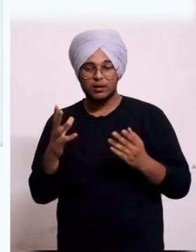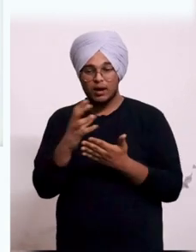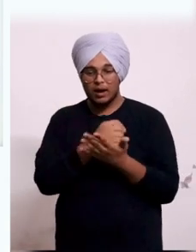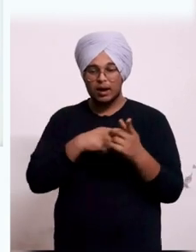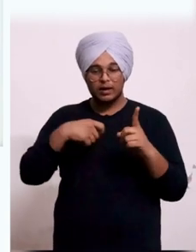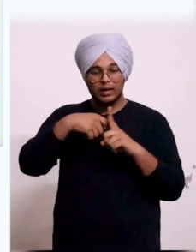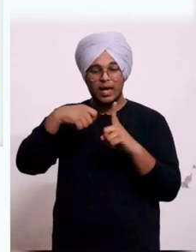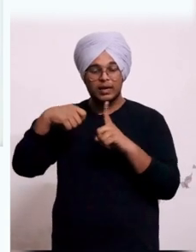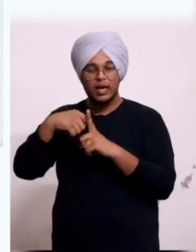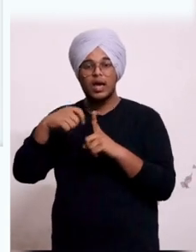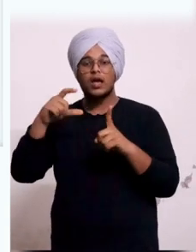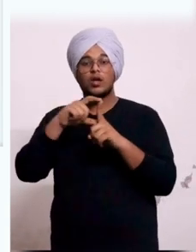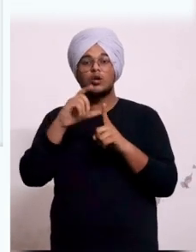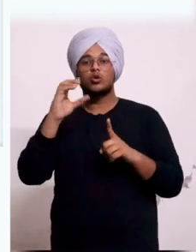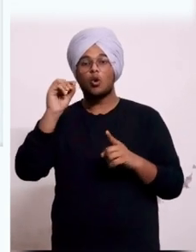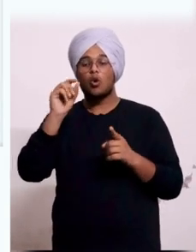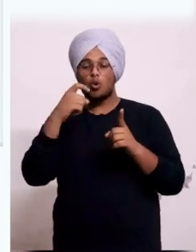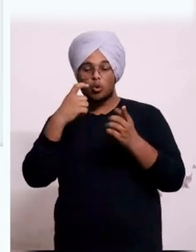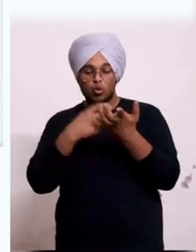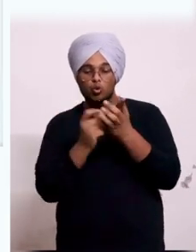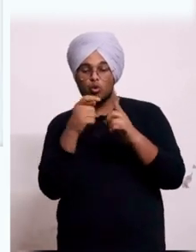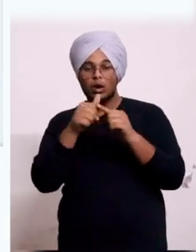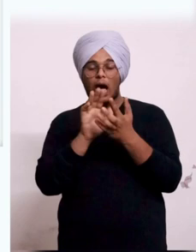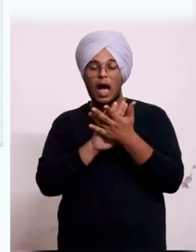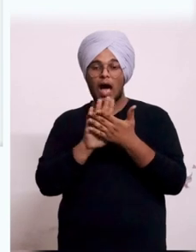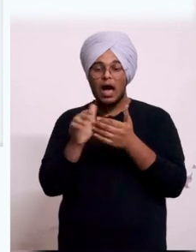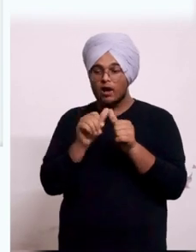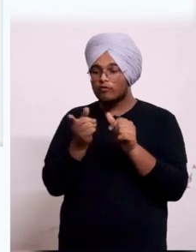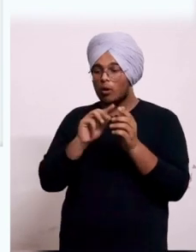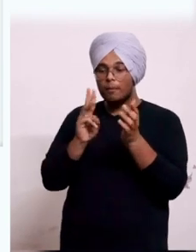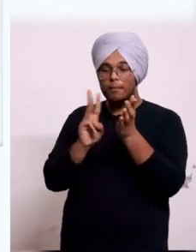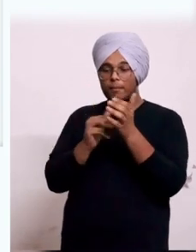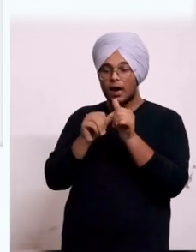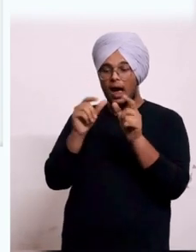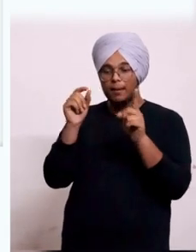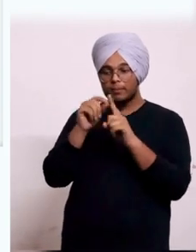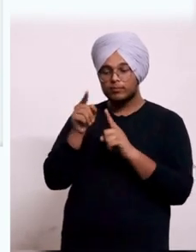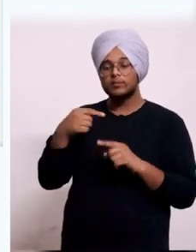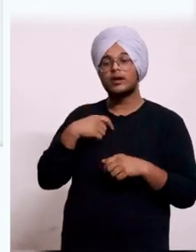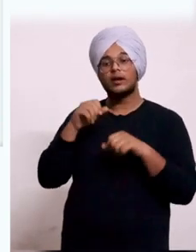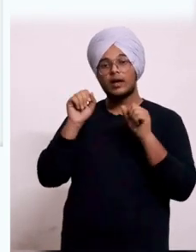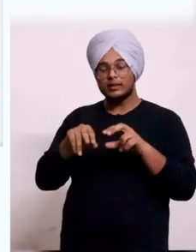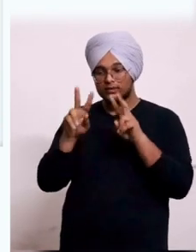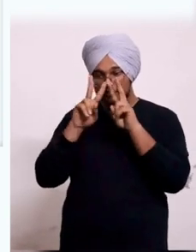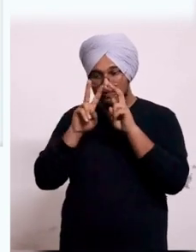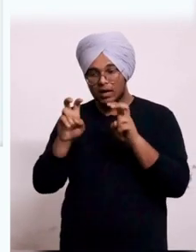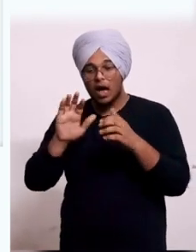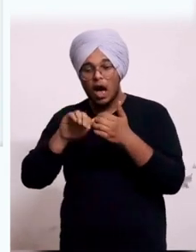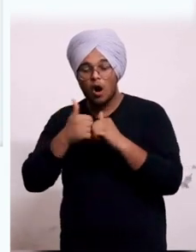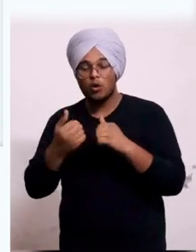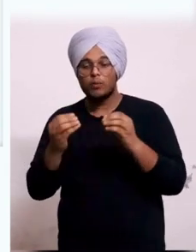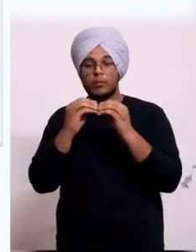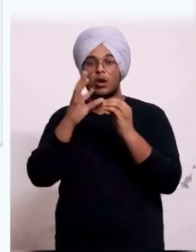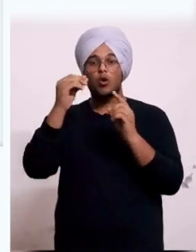the Kalamkari Dorukha from MAPS Collection, we can observe and trace how the boteh